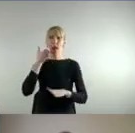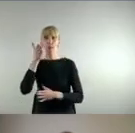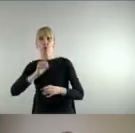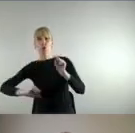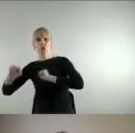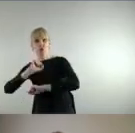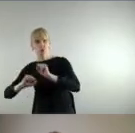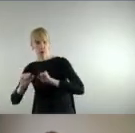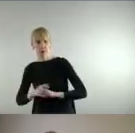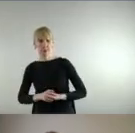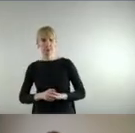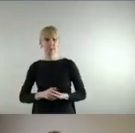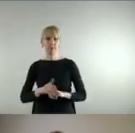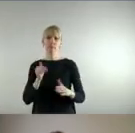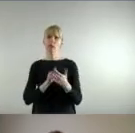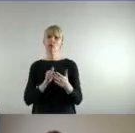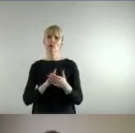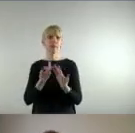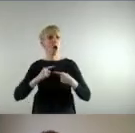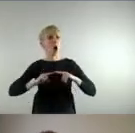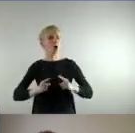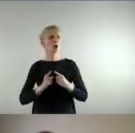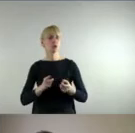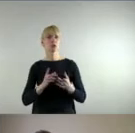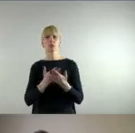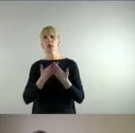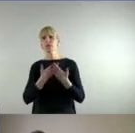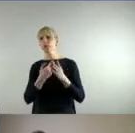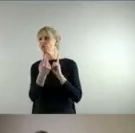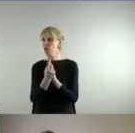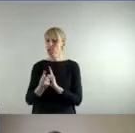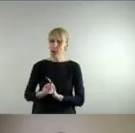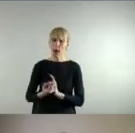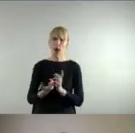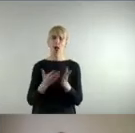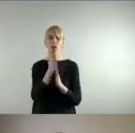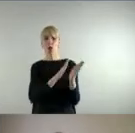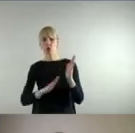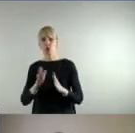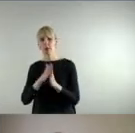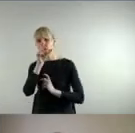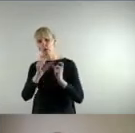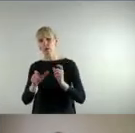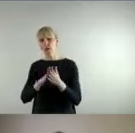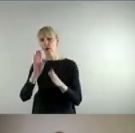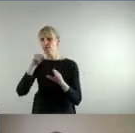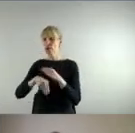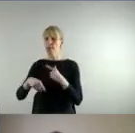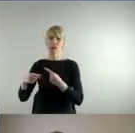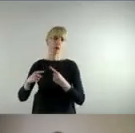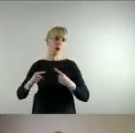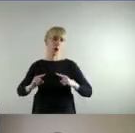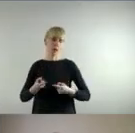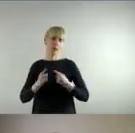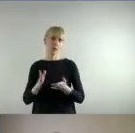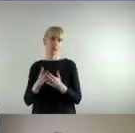and presentations about self-preparedness with organizations, teams, and also associations with